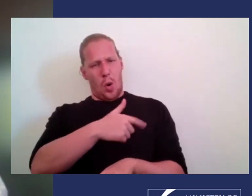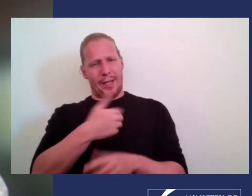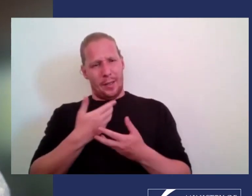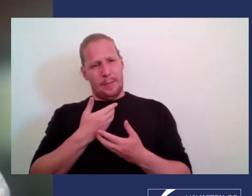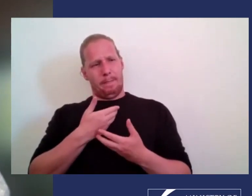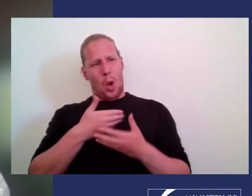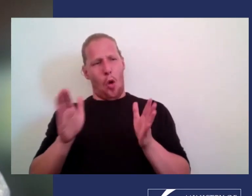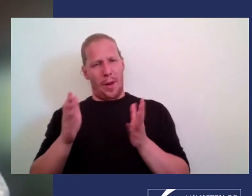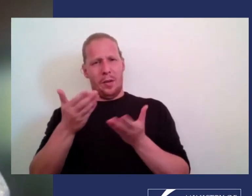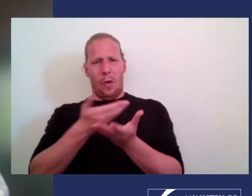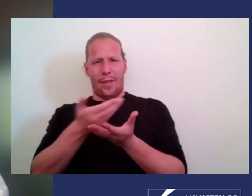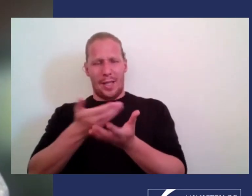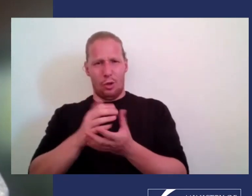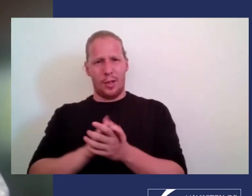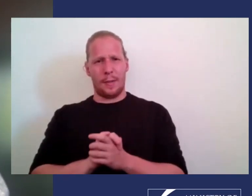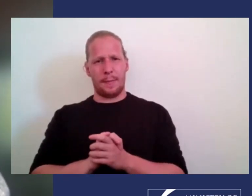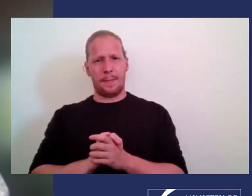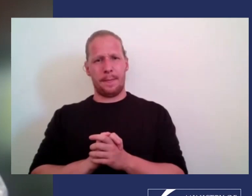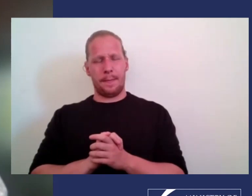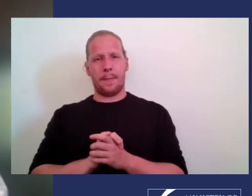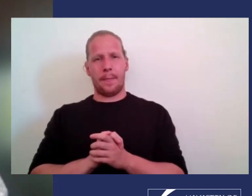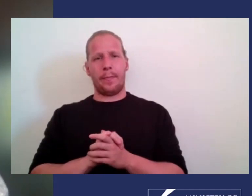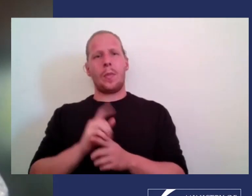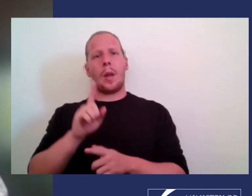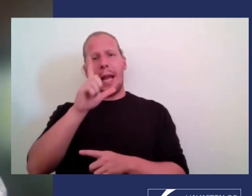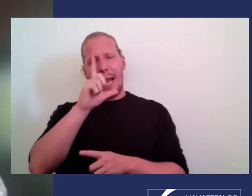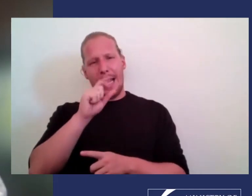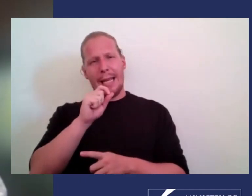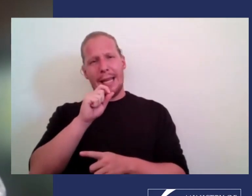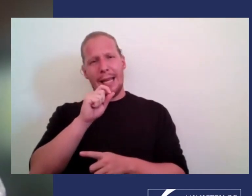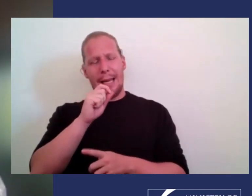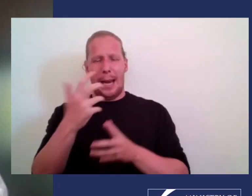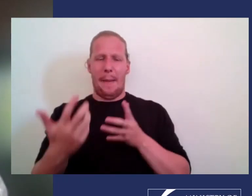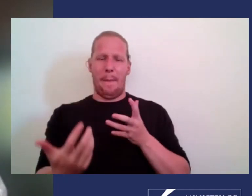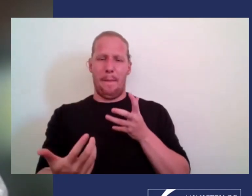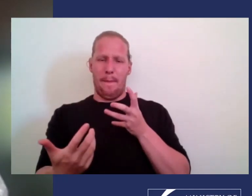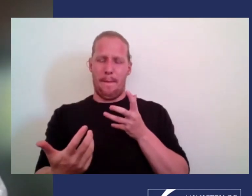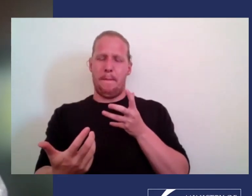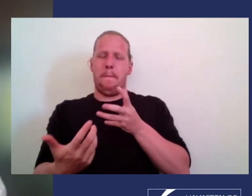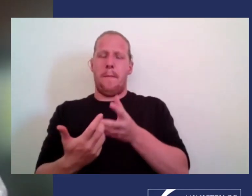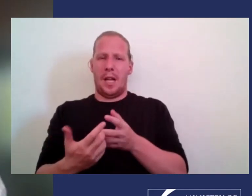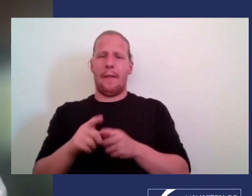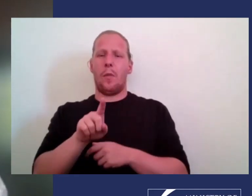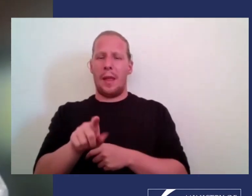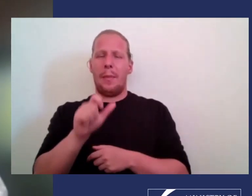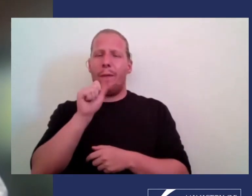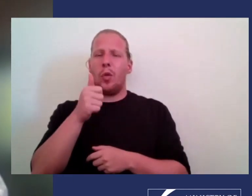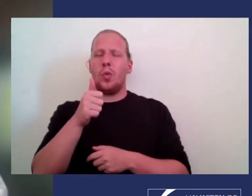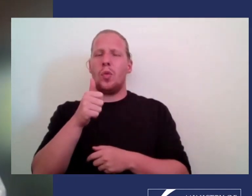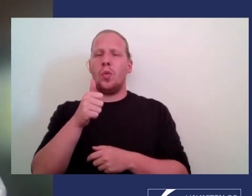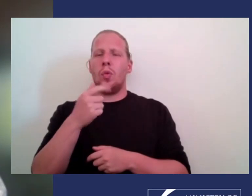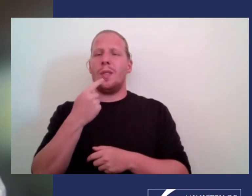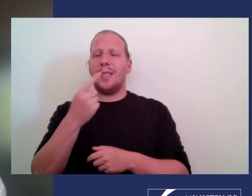and but you can make it a way that's manageable for kids. If you can say it's going to hurt, but it's only going to hurt